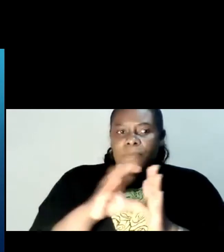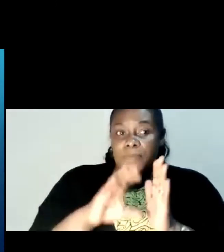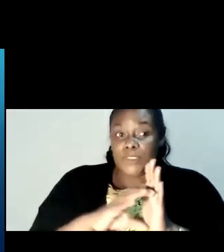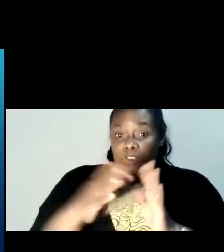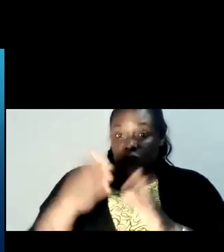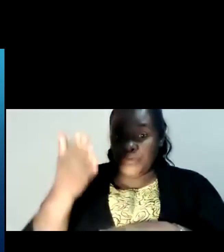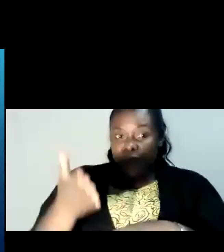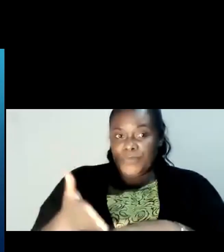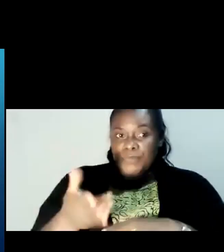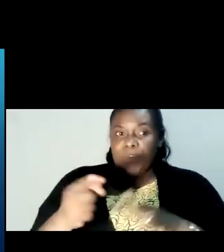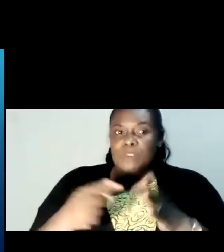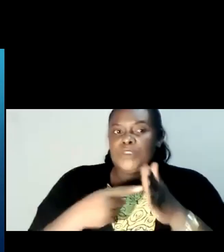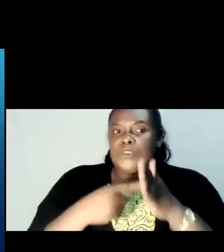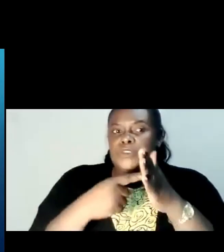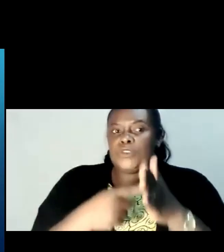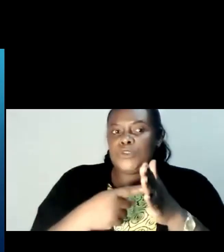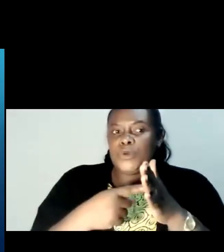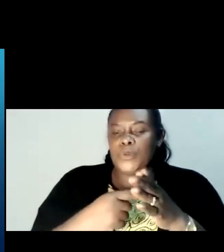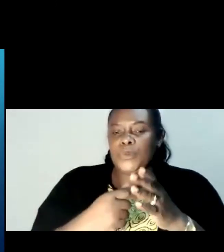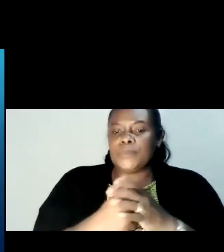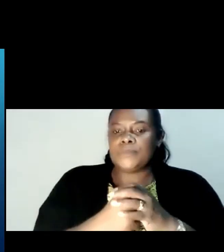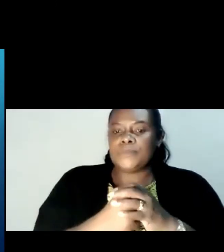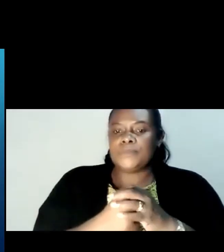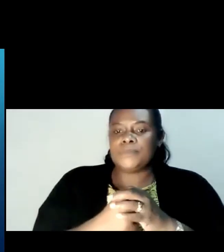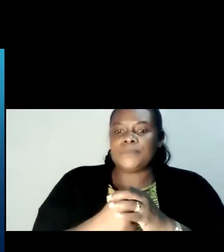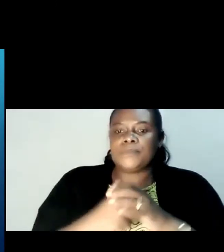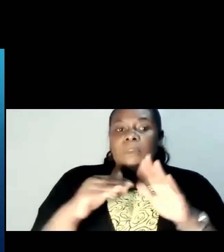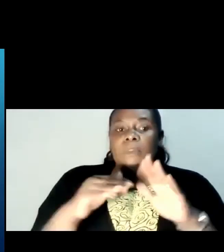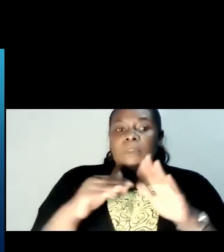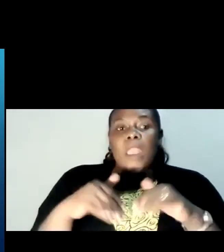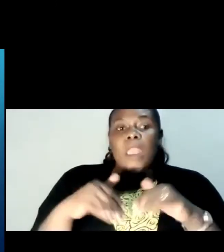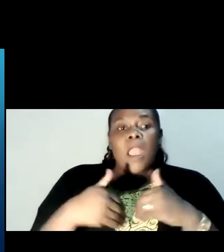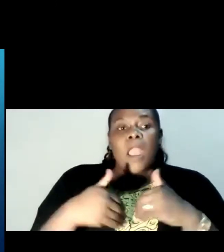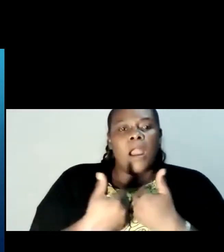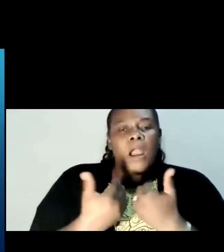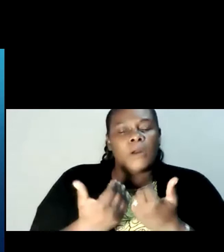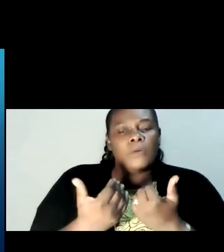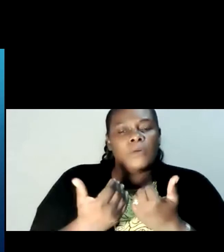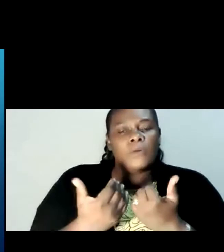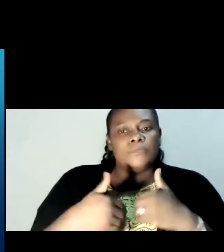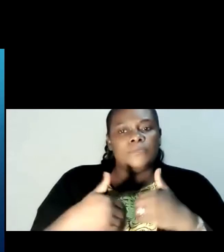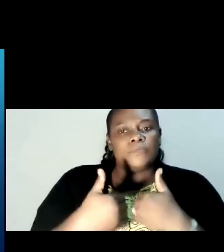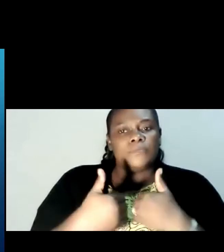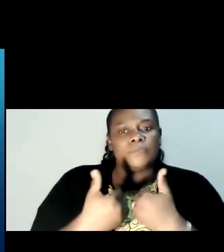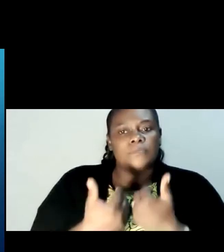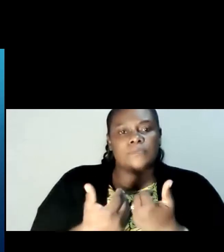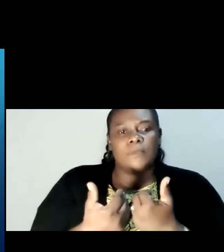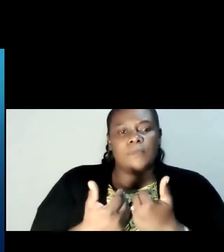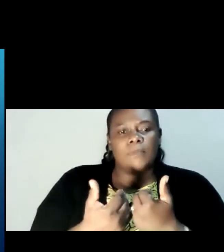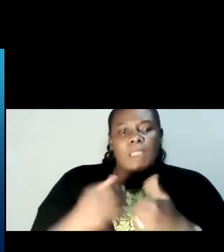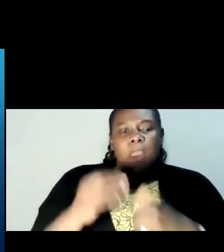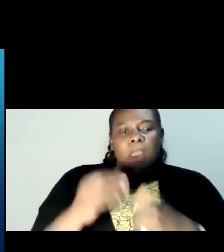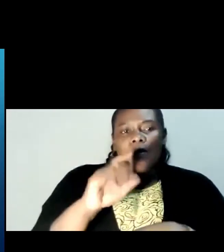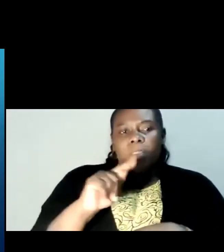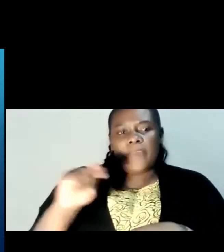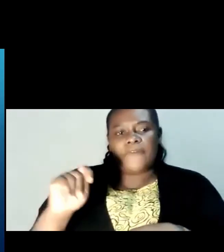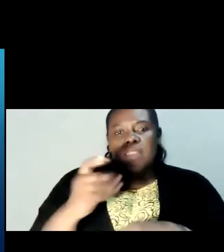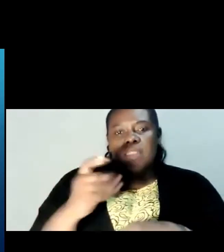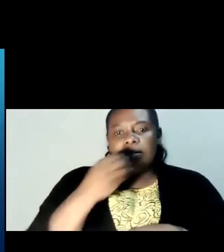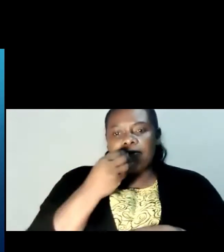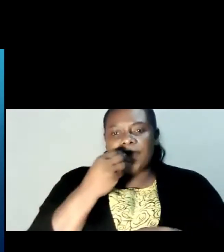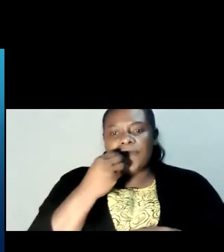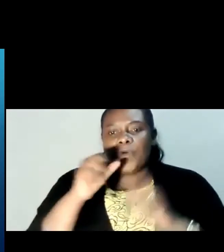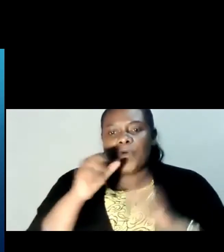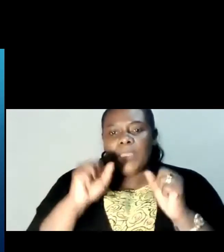to show you how the fatty foods can lead to a buildup